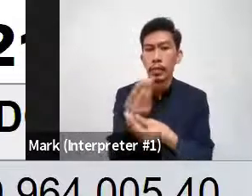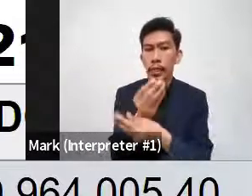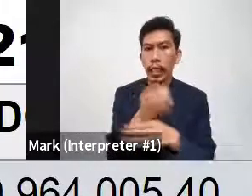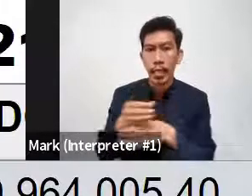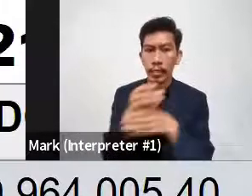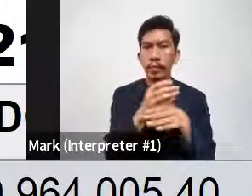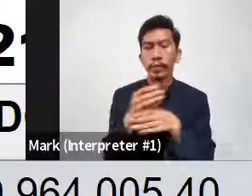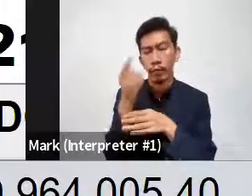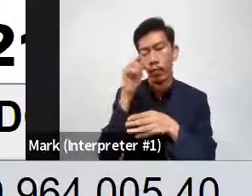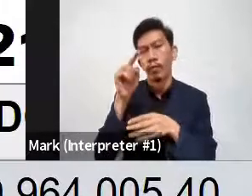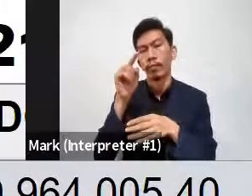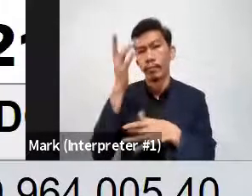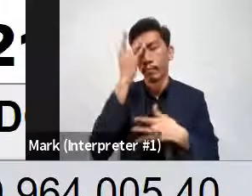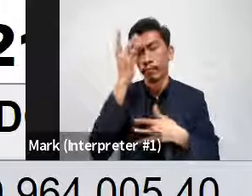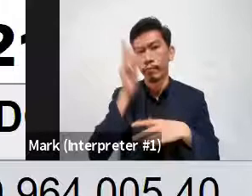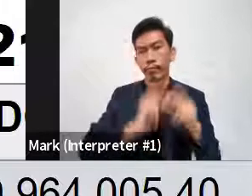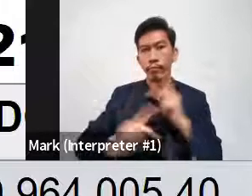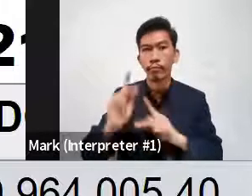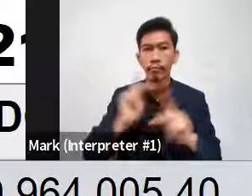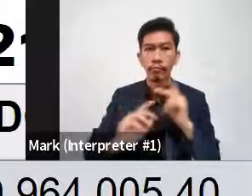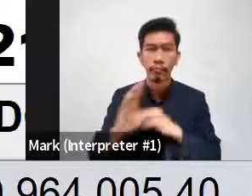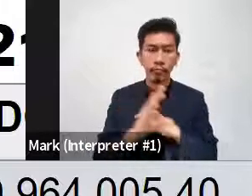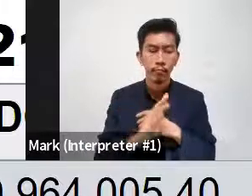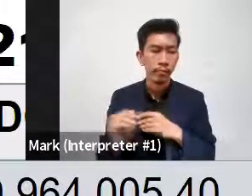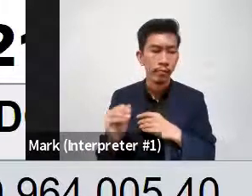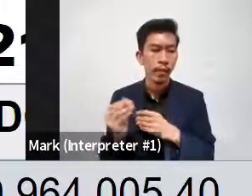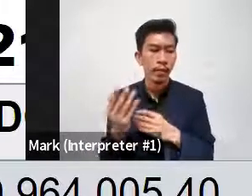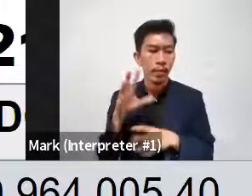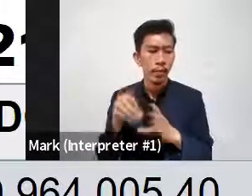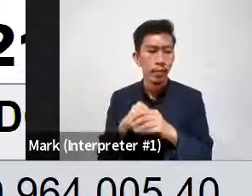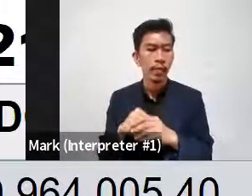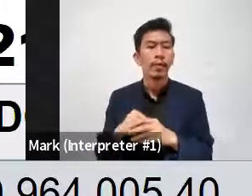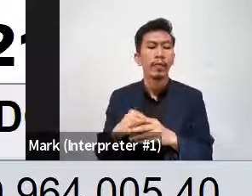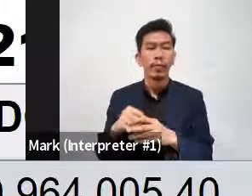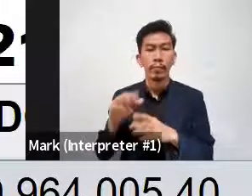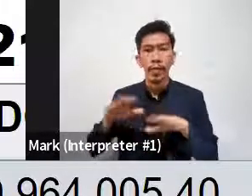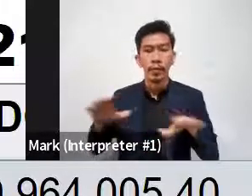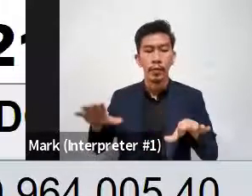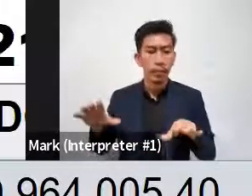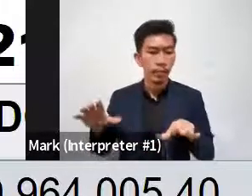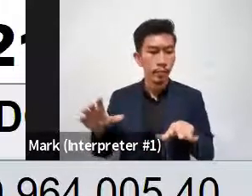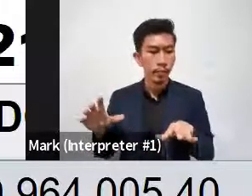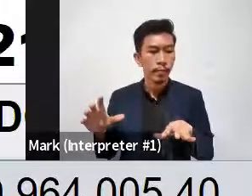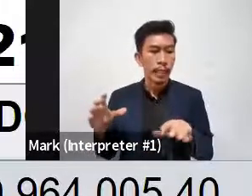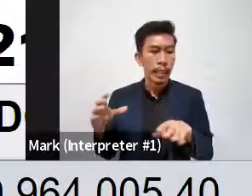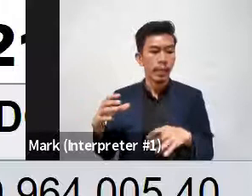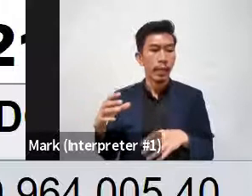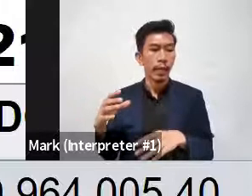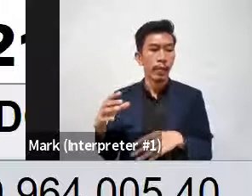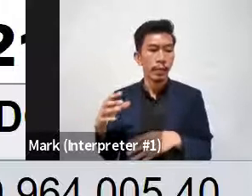to expand our breast cancer medicines access program and the childhood cancer medicines access program. The higher the